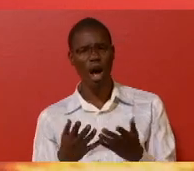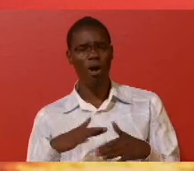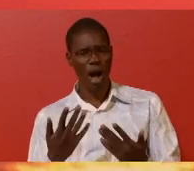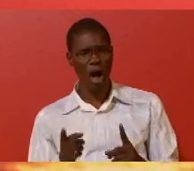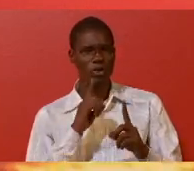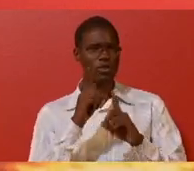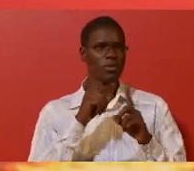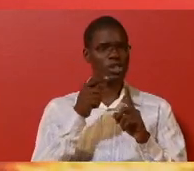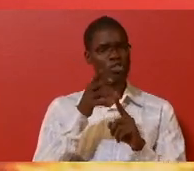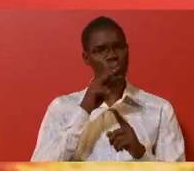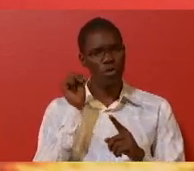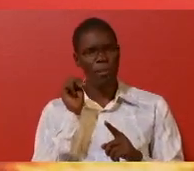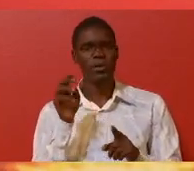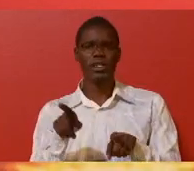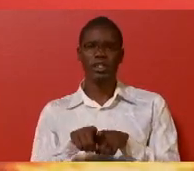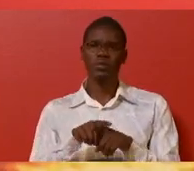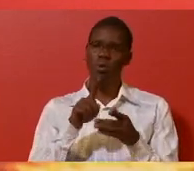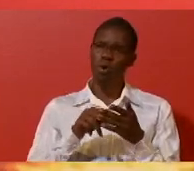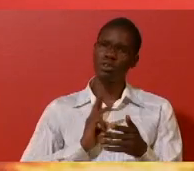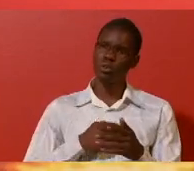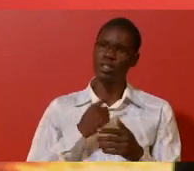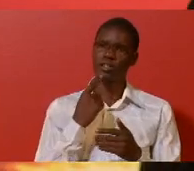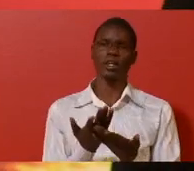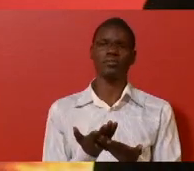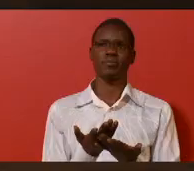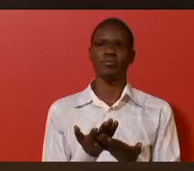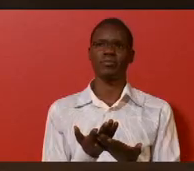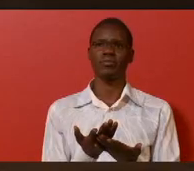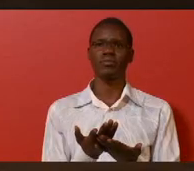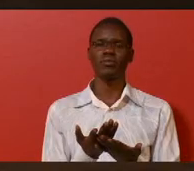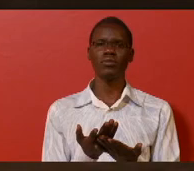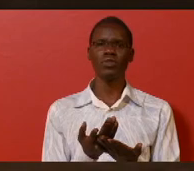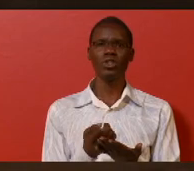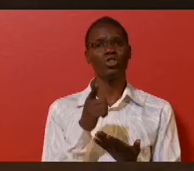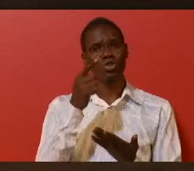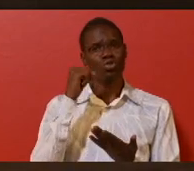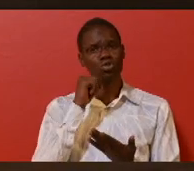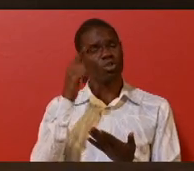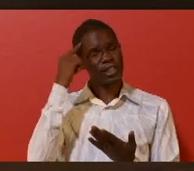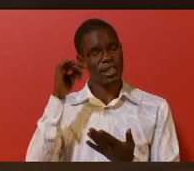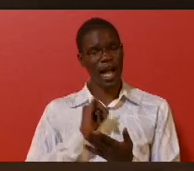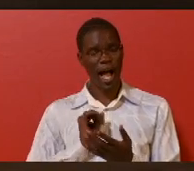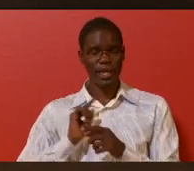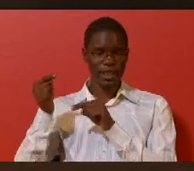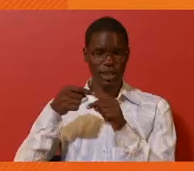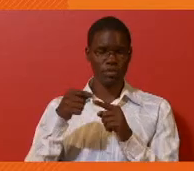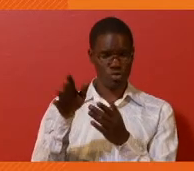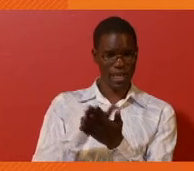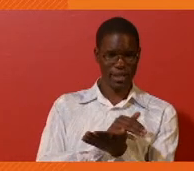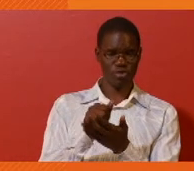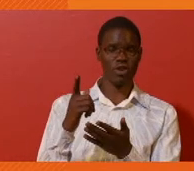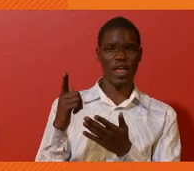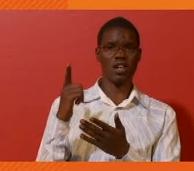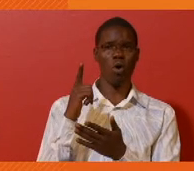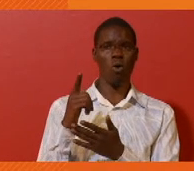to them, what we do to them. There's a little bit more. "Do not think that I came to destroy the law or the